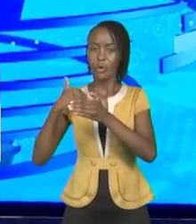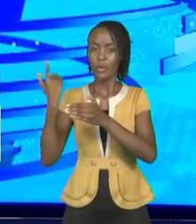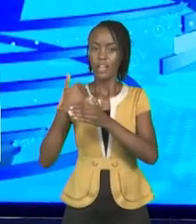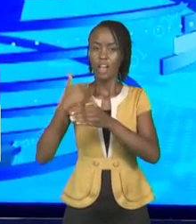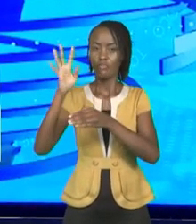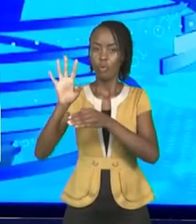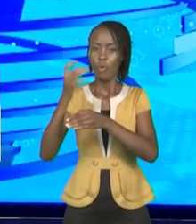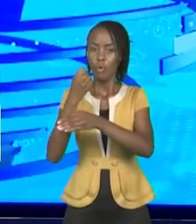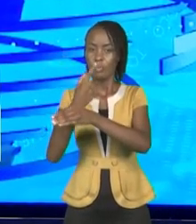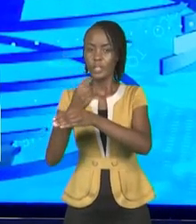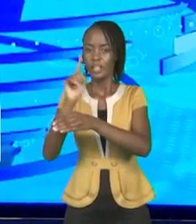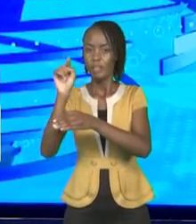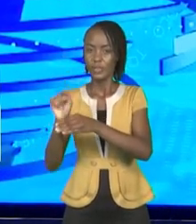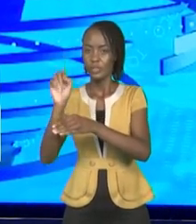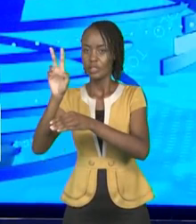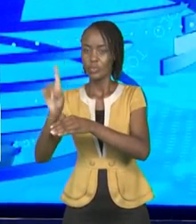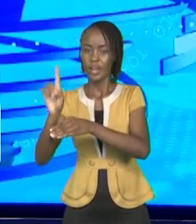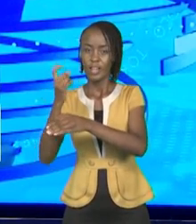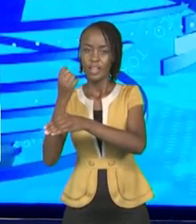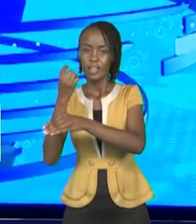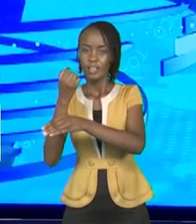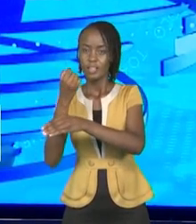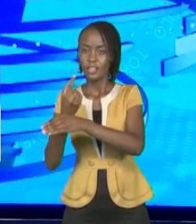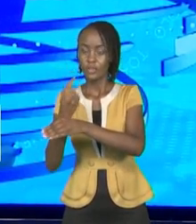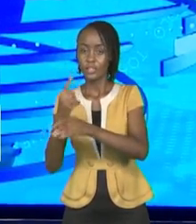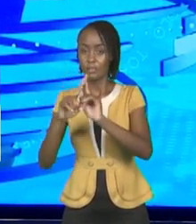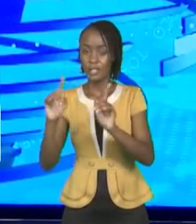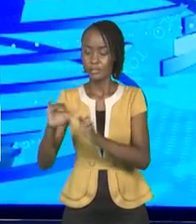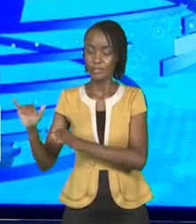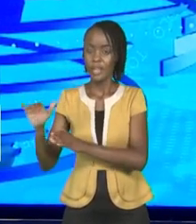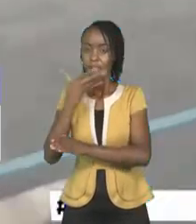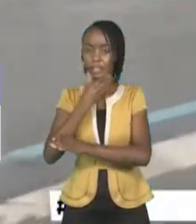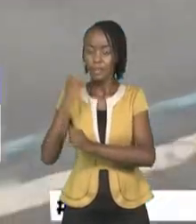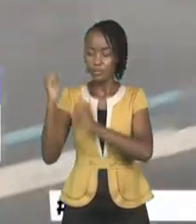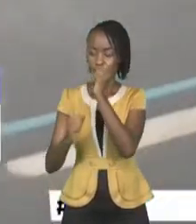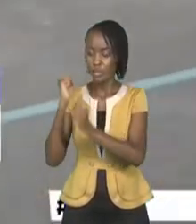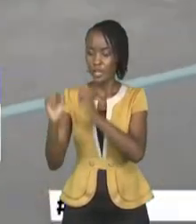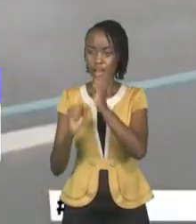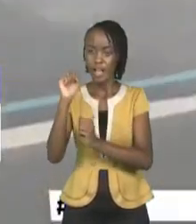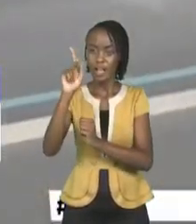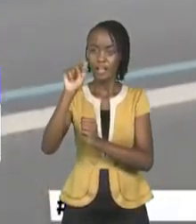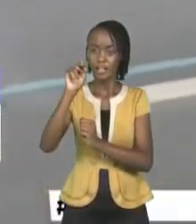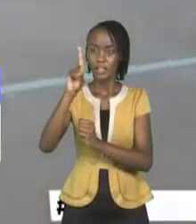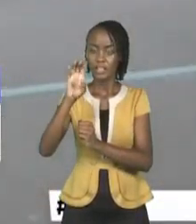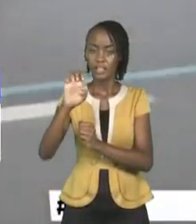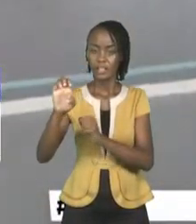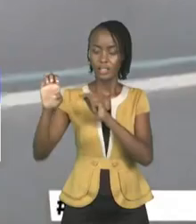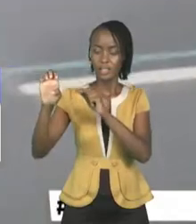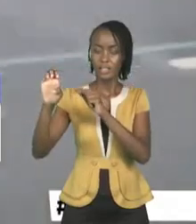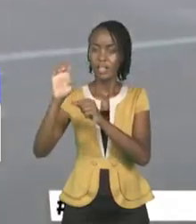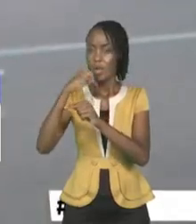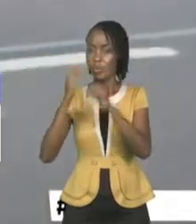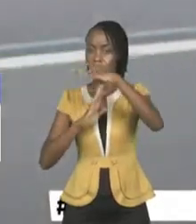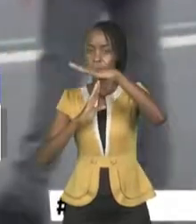1 hour, 4 minutes and 31 seconds held by Ethiopian Ababel Yeshaneh. Meanwhile, in the men's race, Kandie, who is also the world record holder over